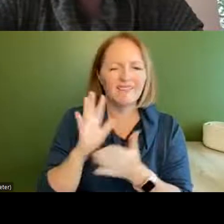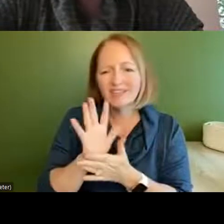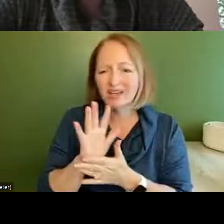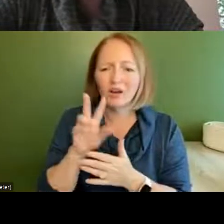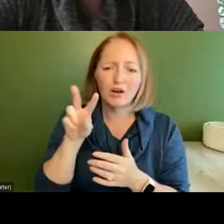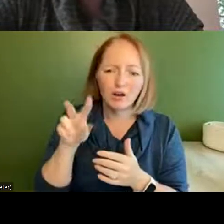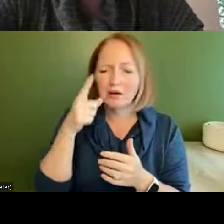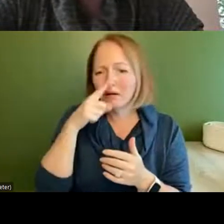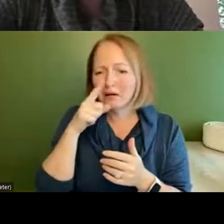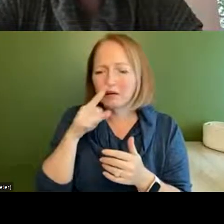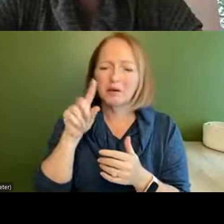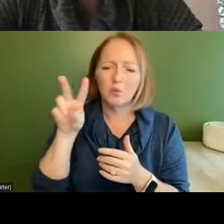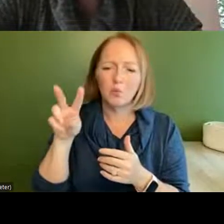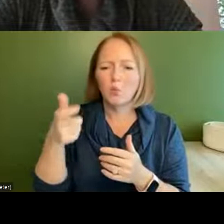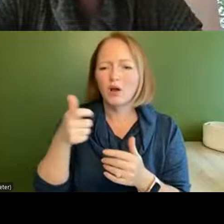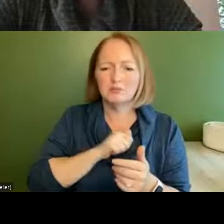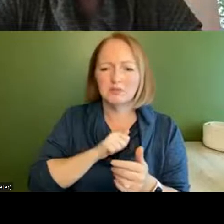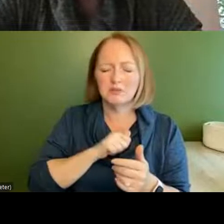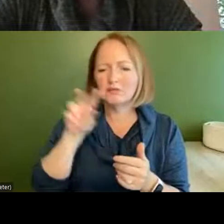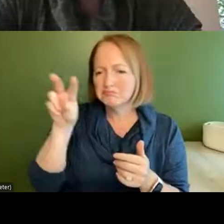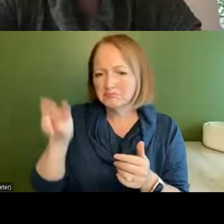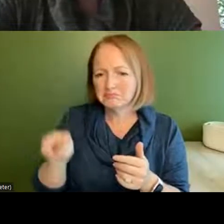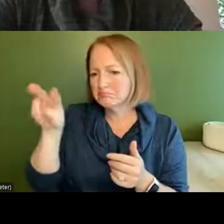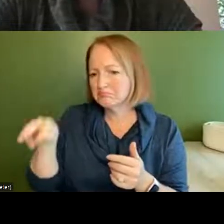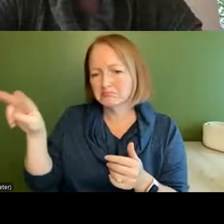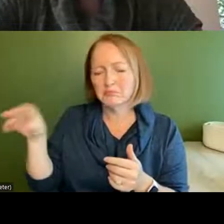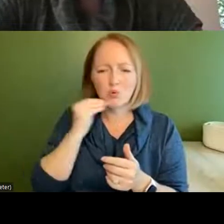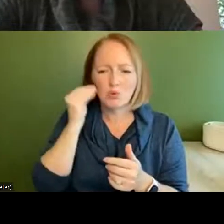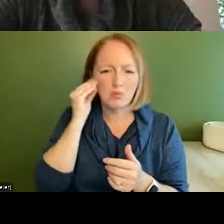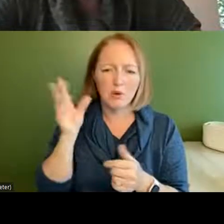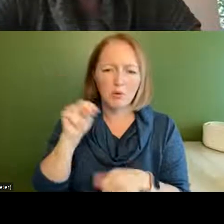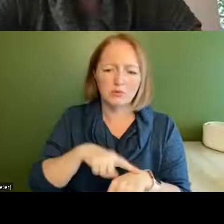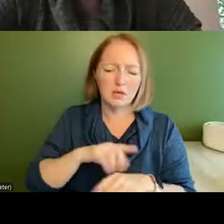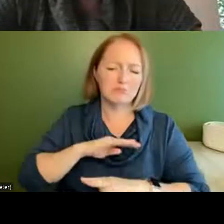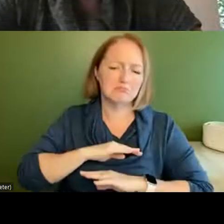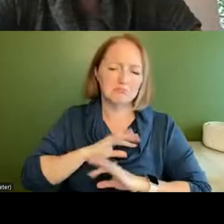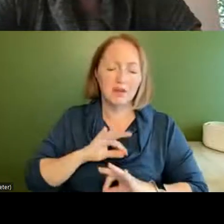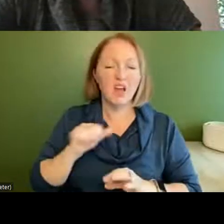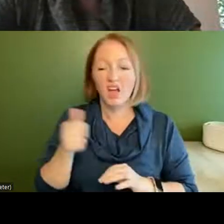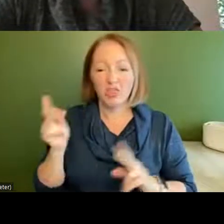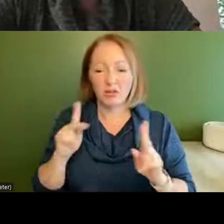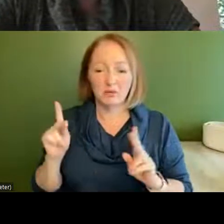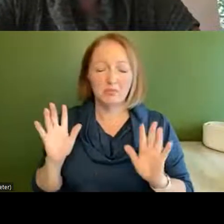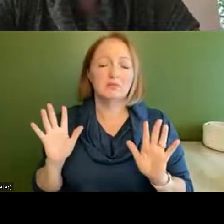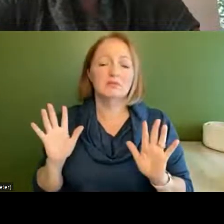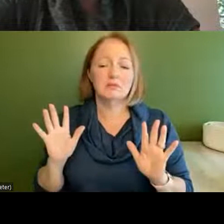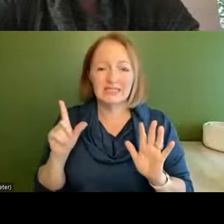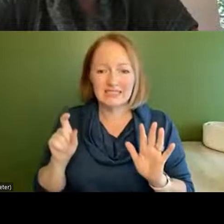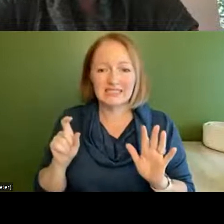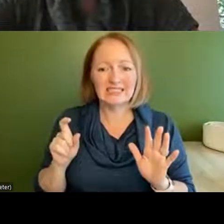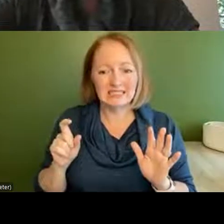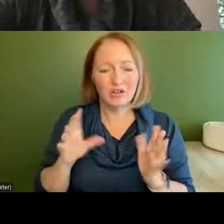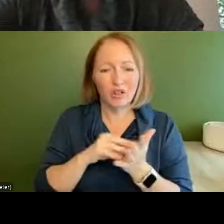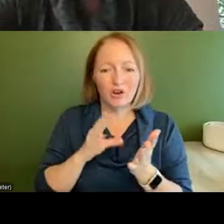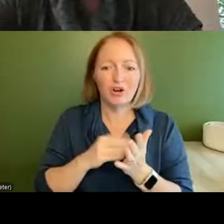little, you know, set of videos that I can watch at my own pace when I'm at home and I'm happy. Other people really need to